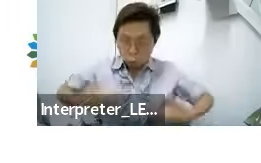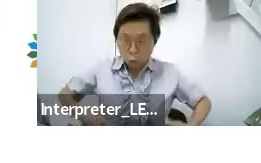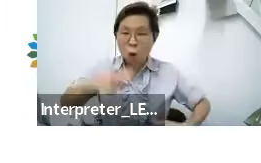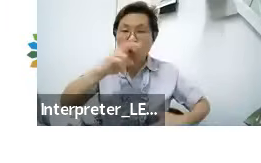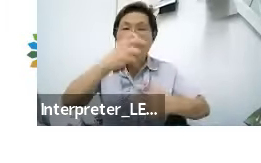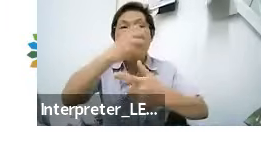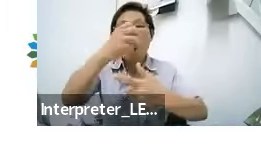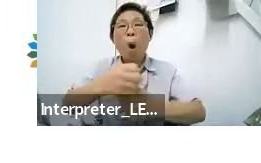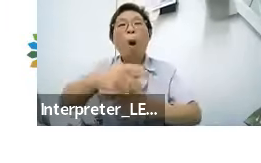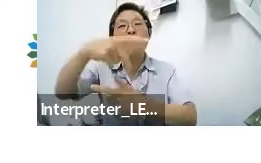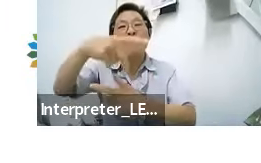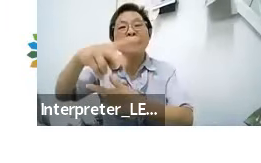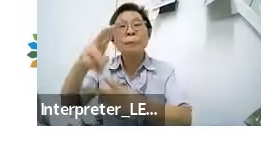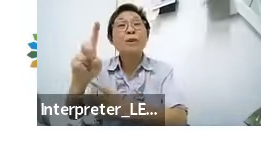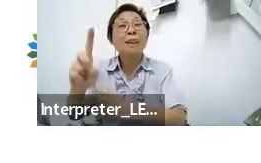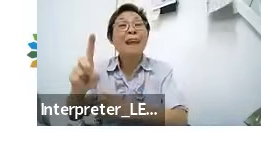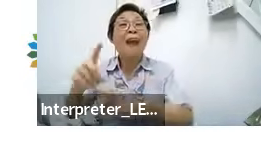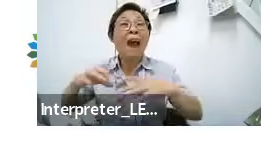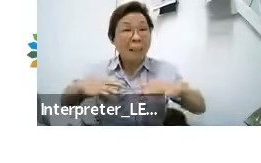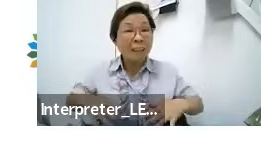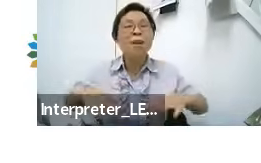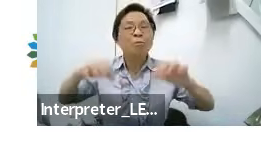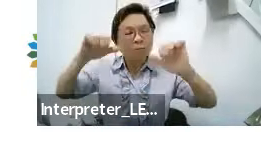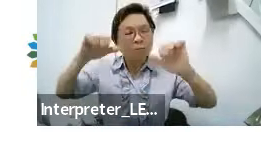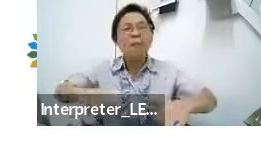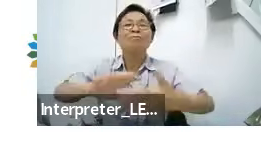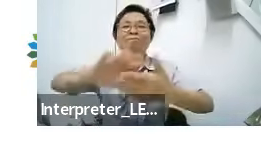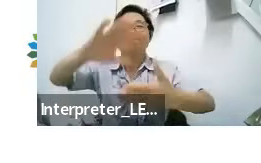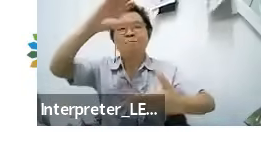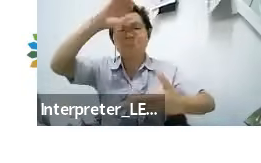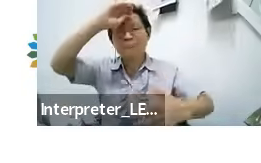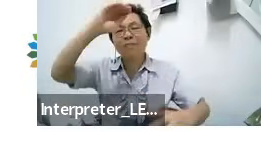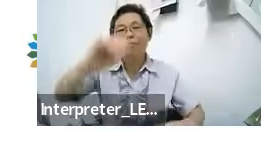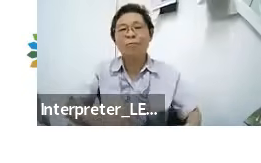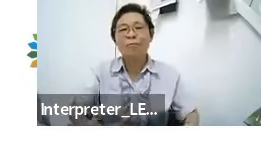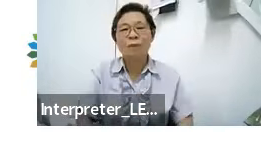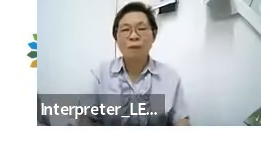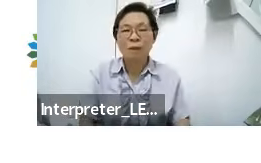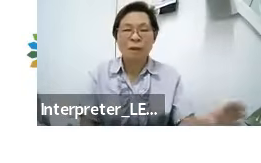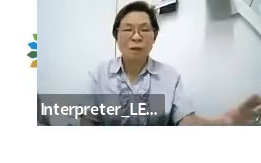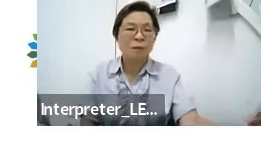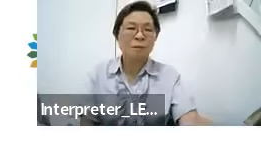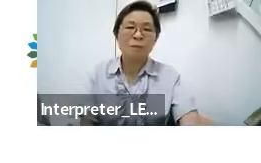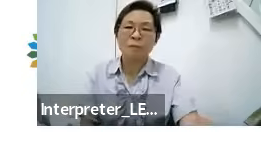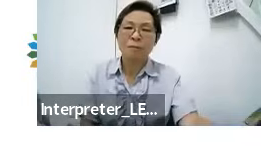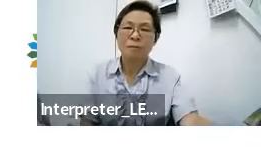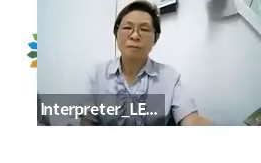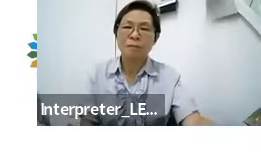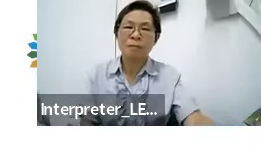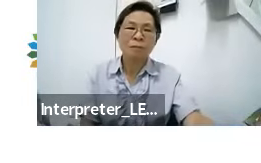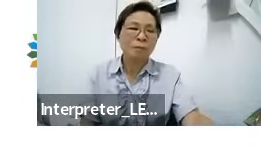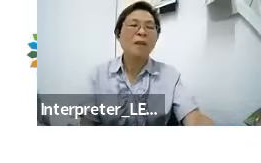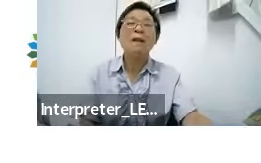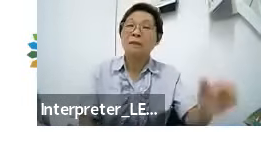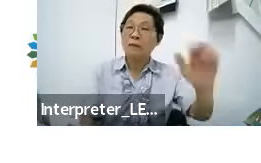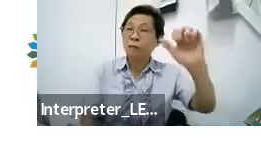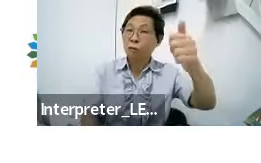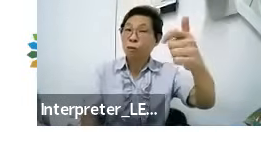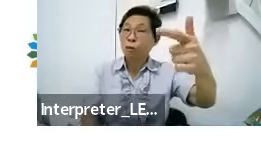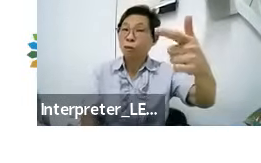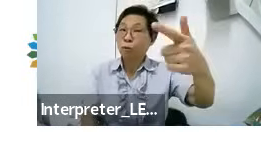support. So I won't go into detail of the UDL, but there are three principles: the